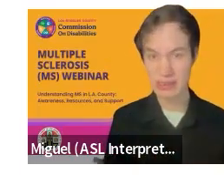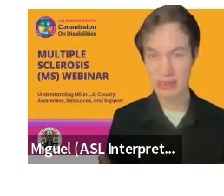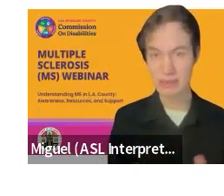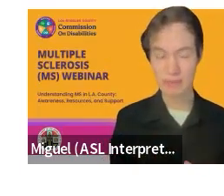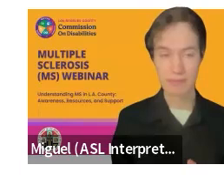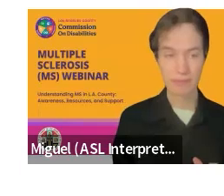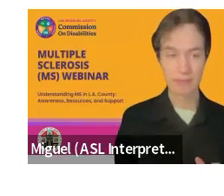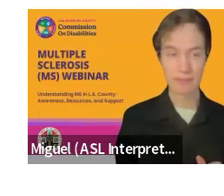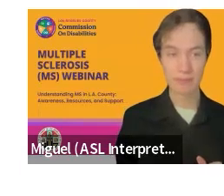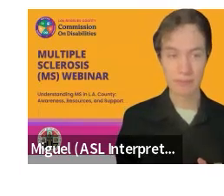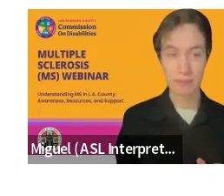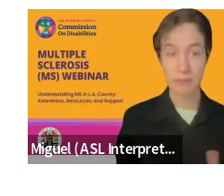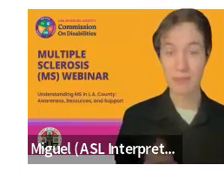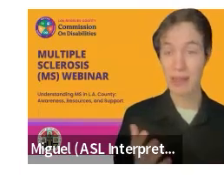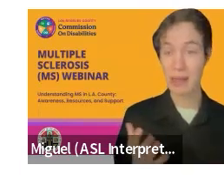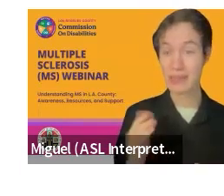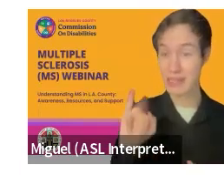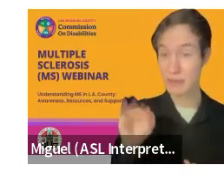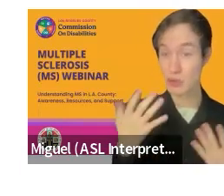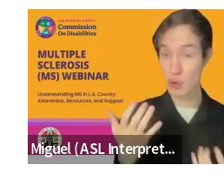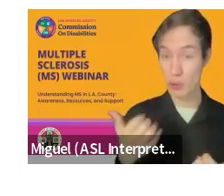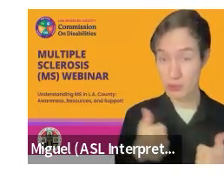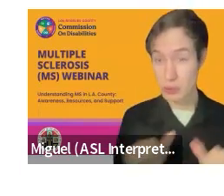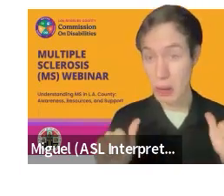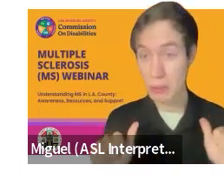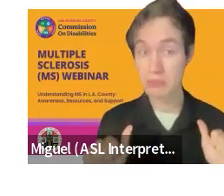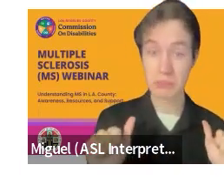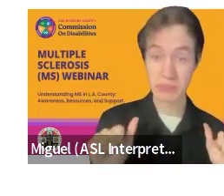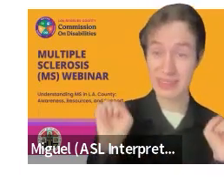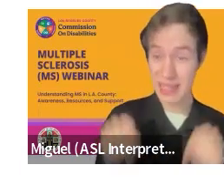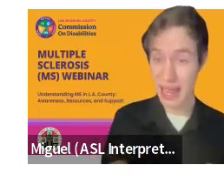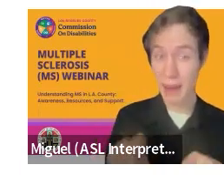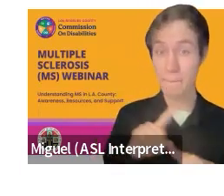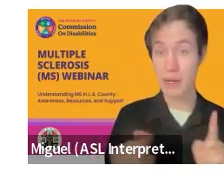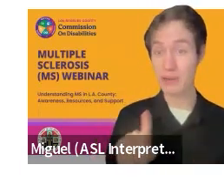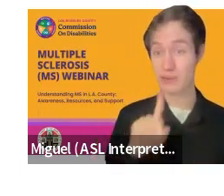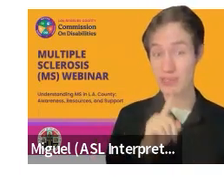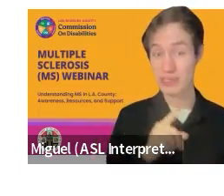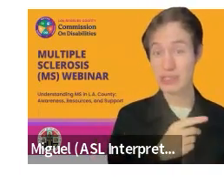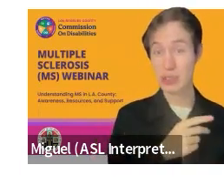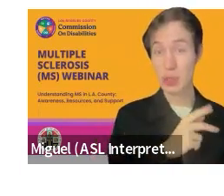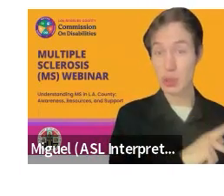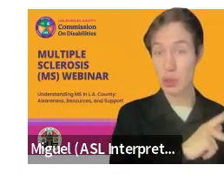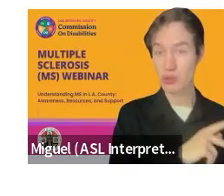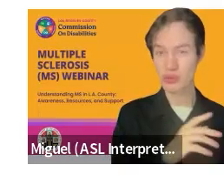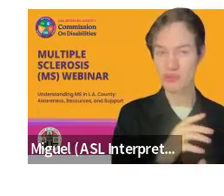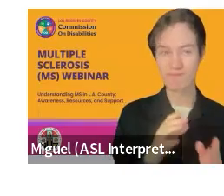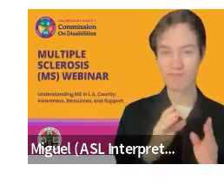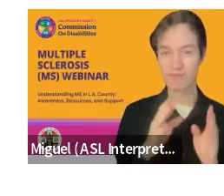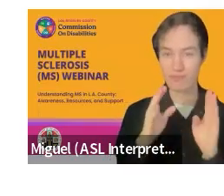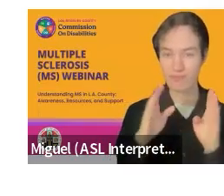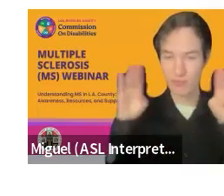to try them for progression, but really they're more designed to treat highly active relapsing MS.